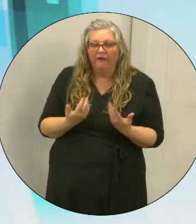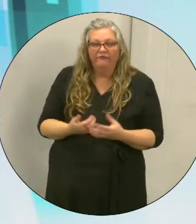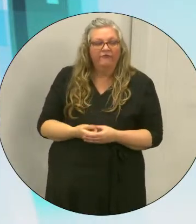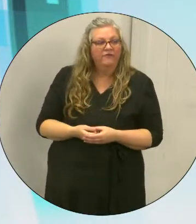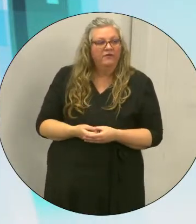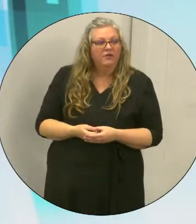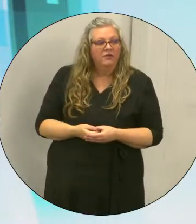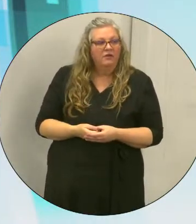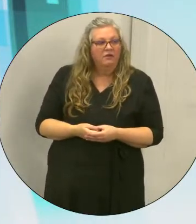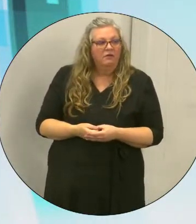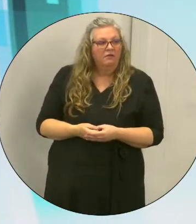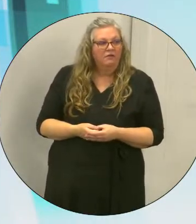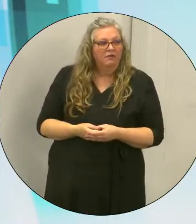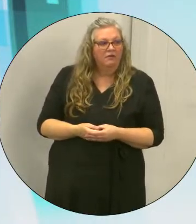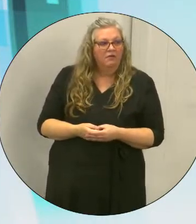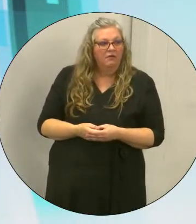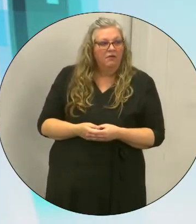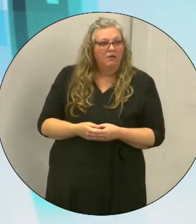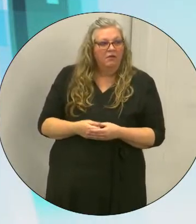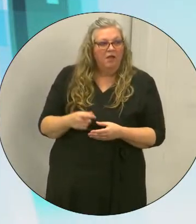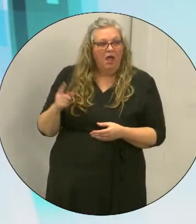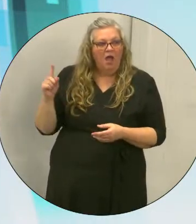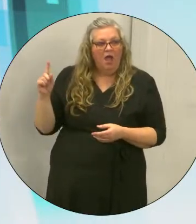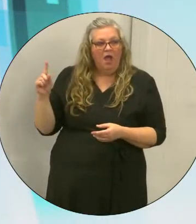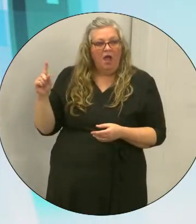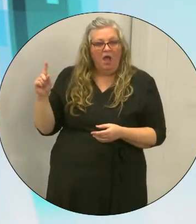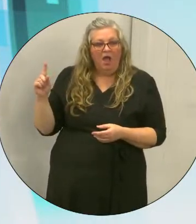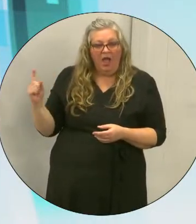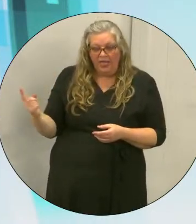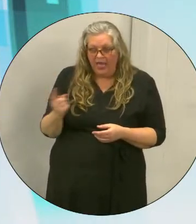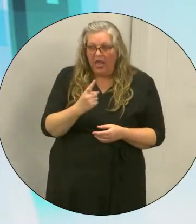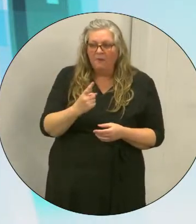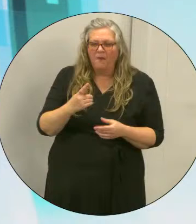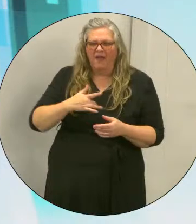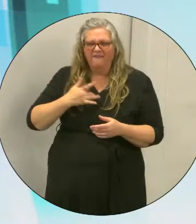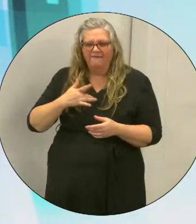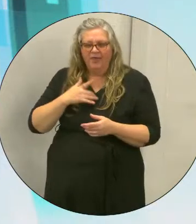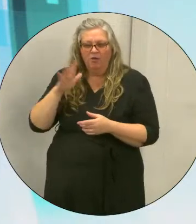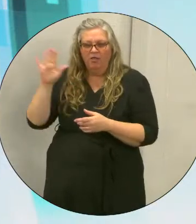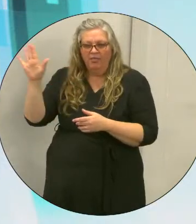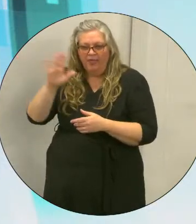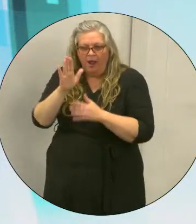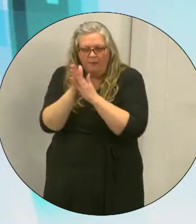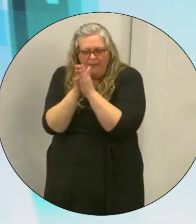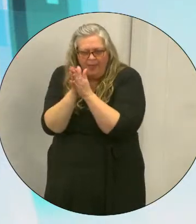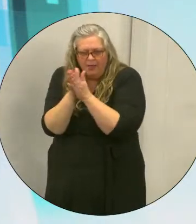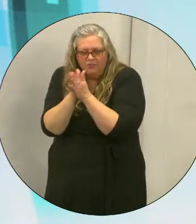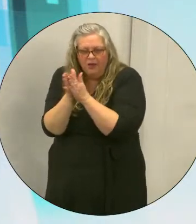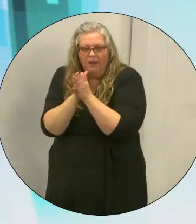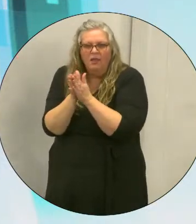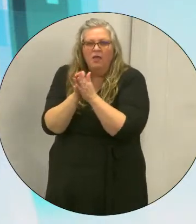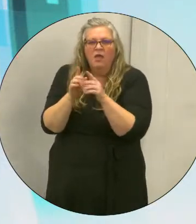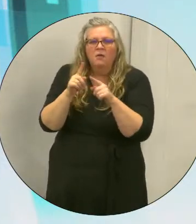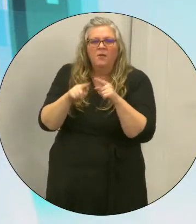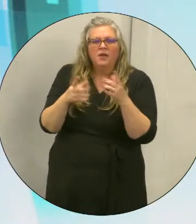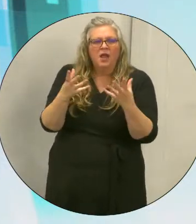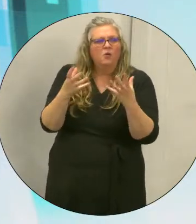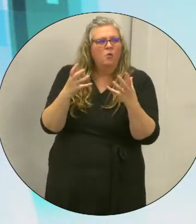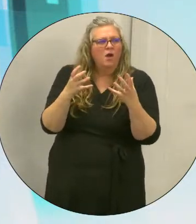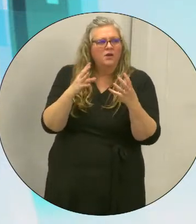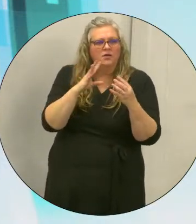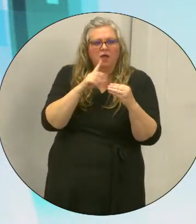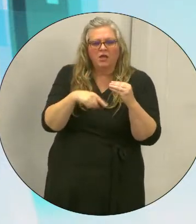didn't just come up for that because I was listening to them and I feel the passion, but I also wanted to resonate on Abraham